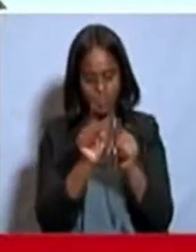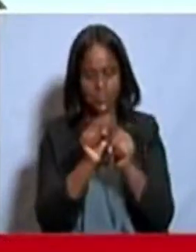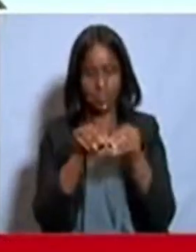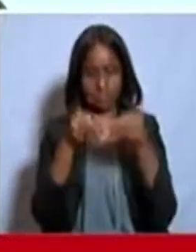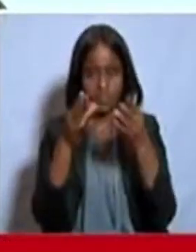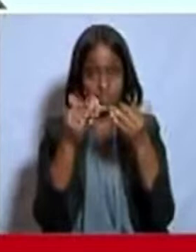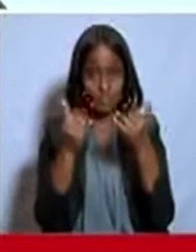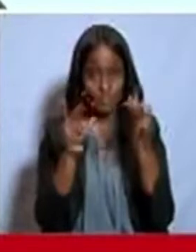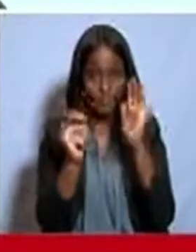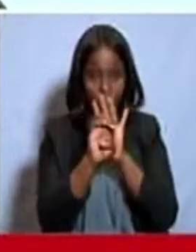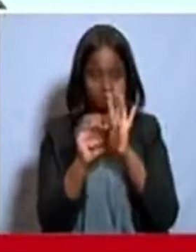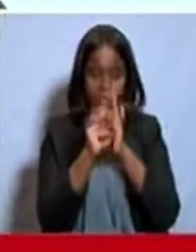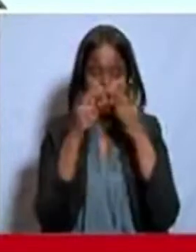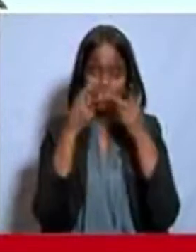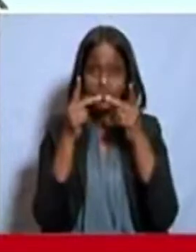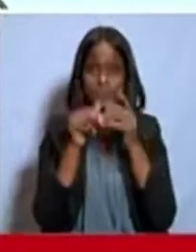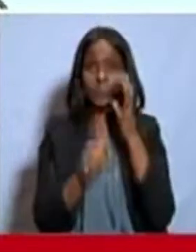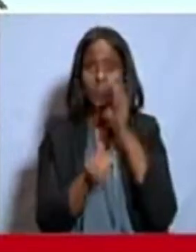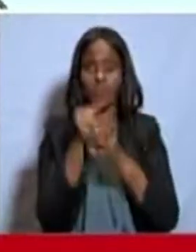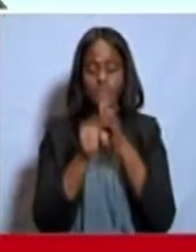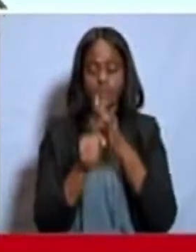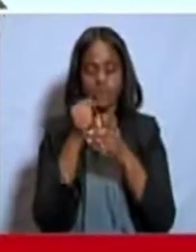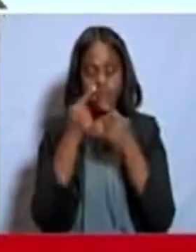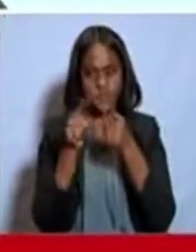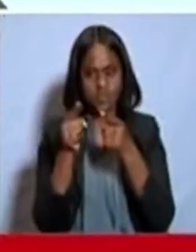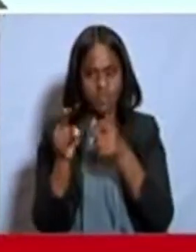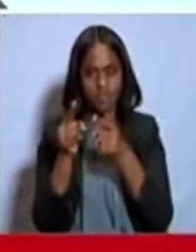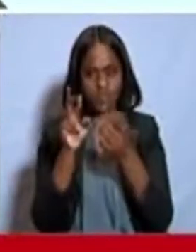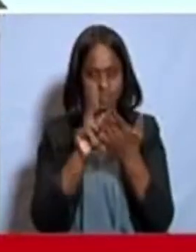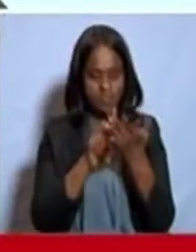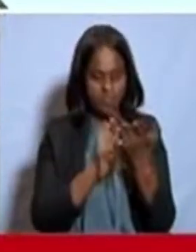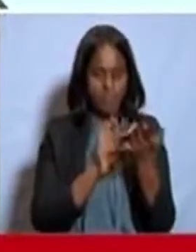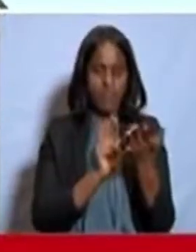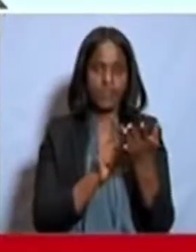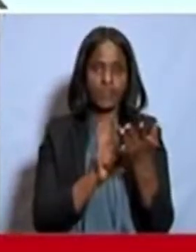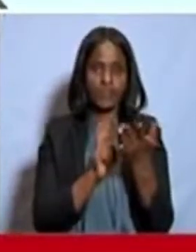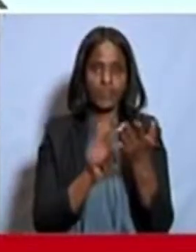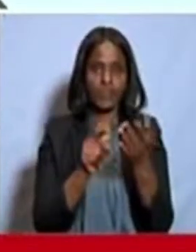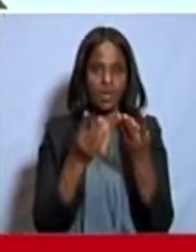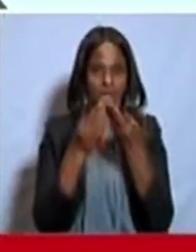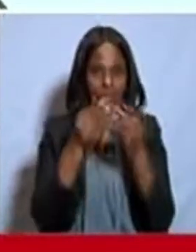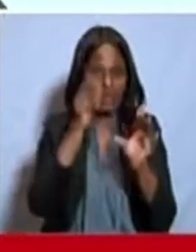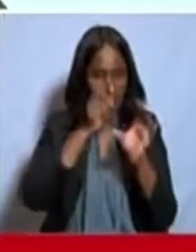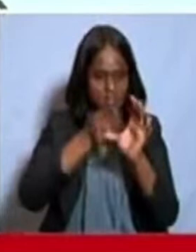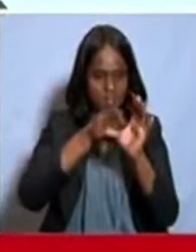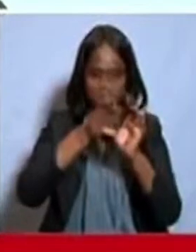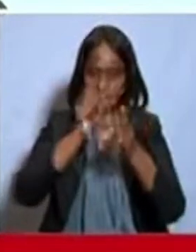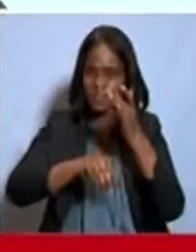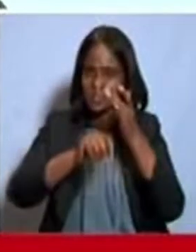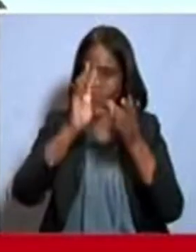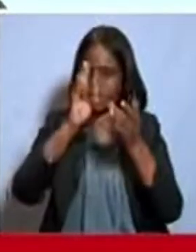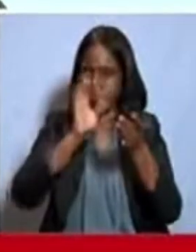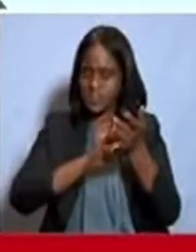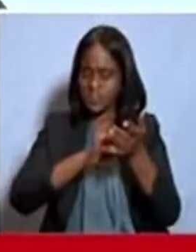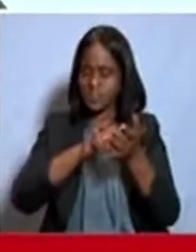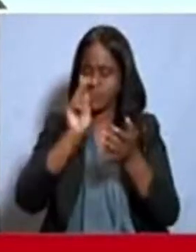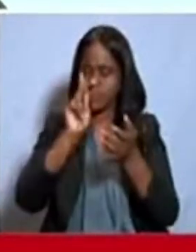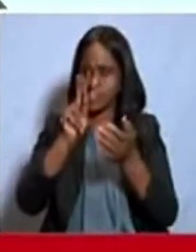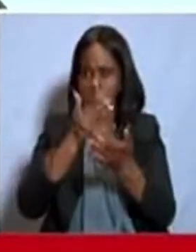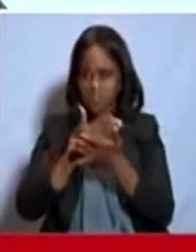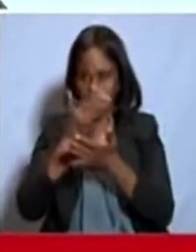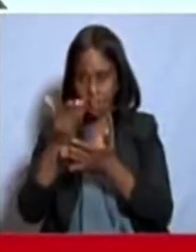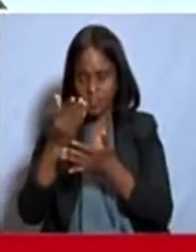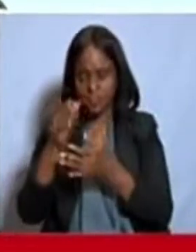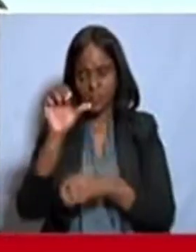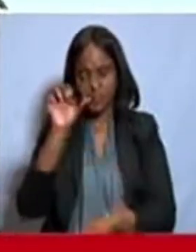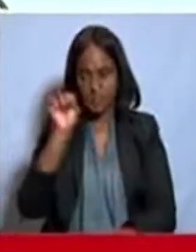of such public stores. Contrary to the regulation, fuel costing 7,000 kwacha was procured at